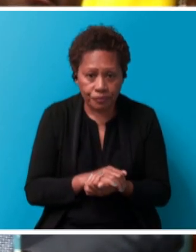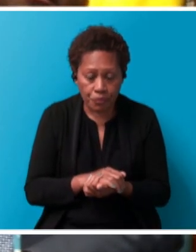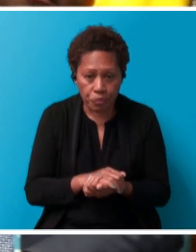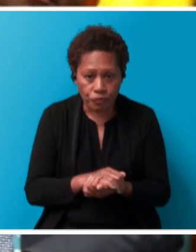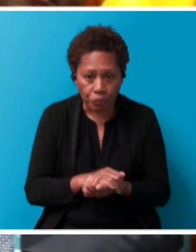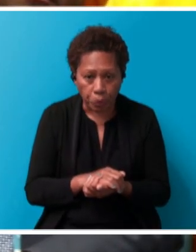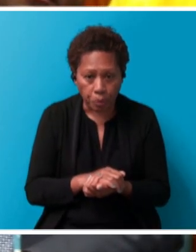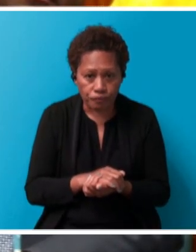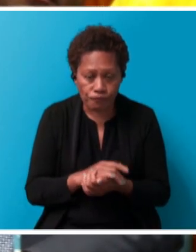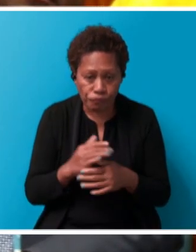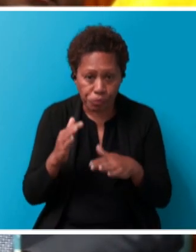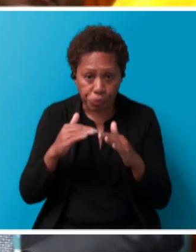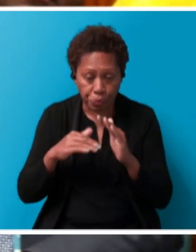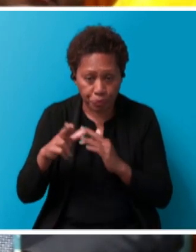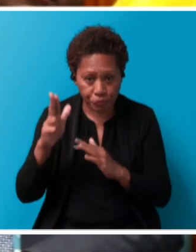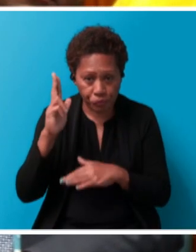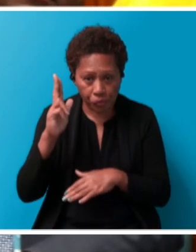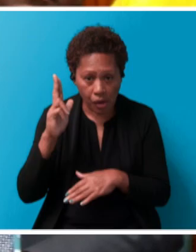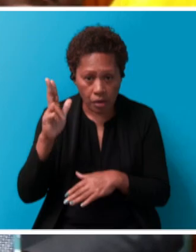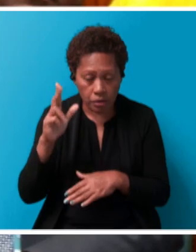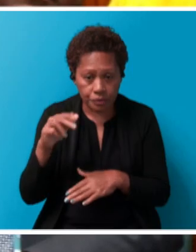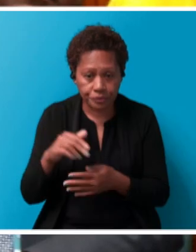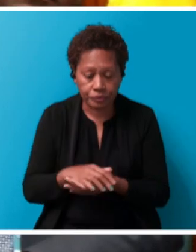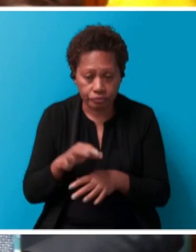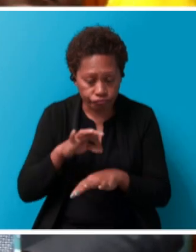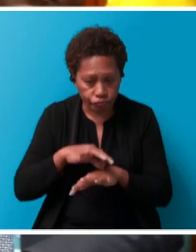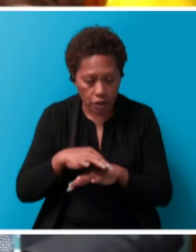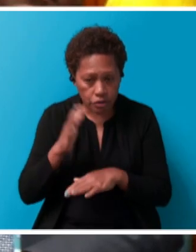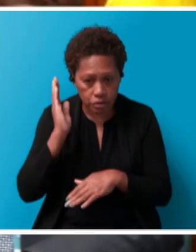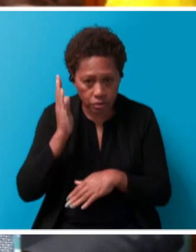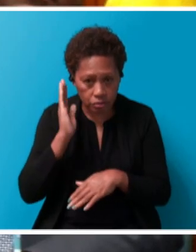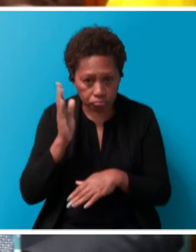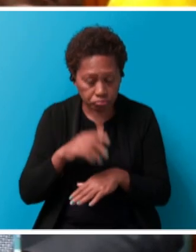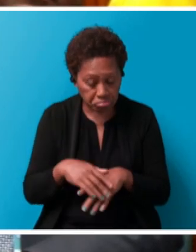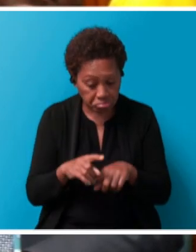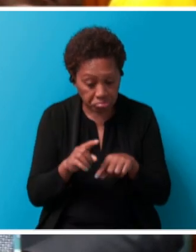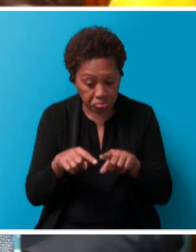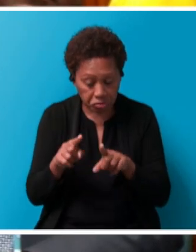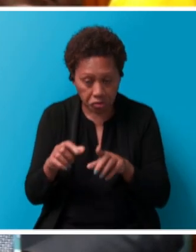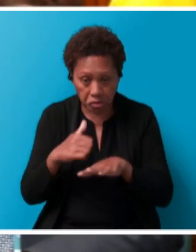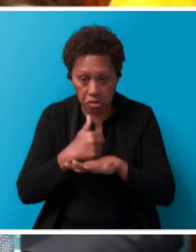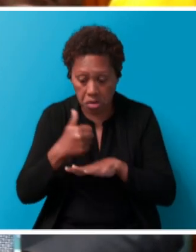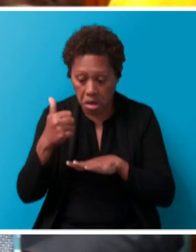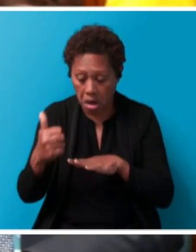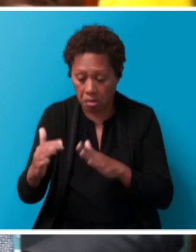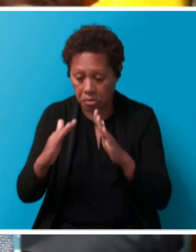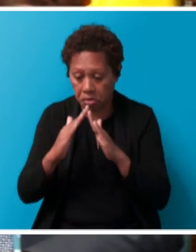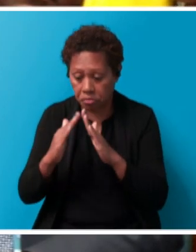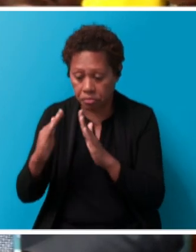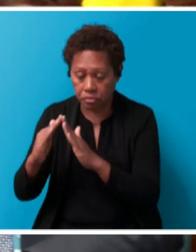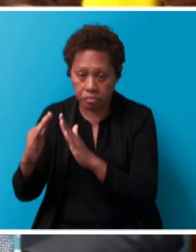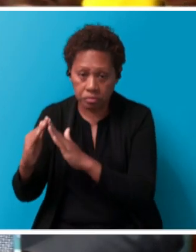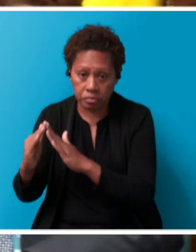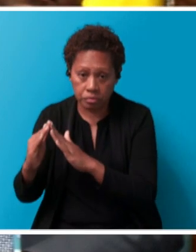in Lakemba, similarly, hospitals, schools, and various government facilities, and so is for